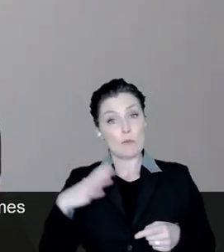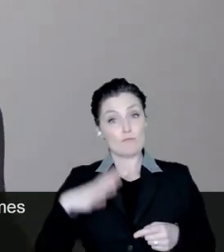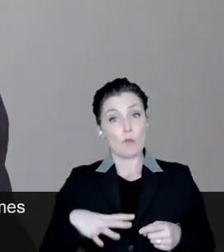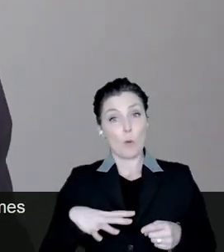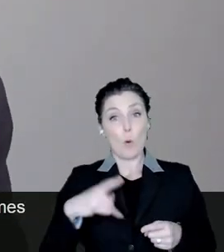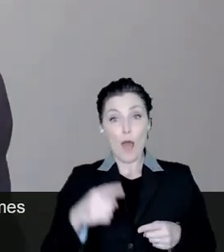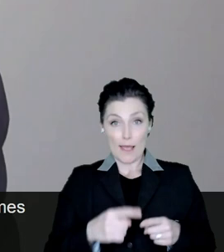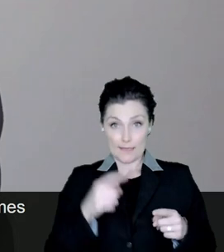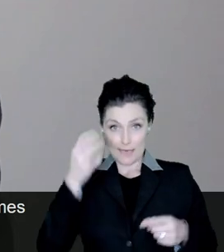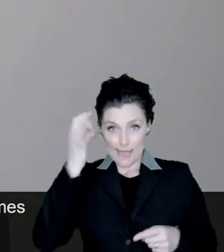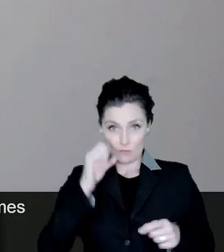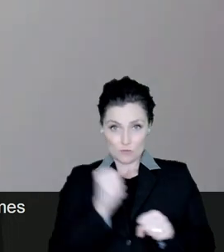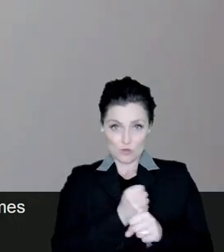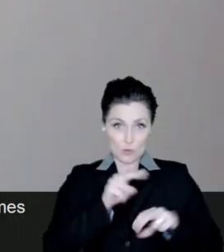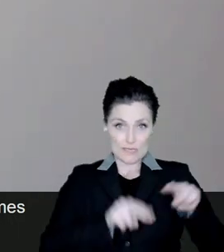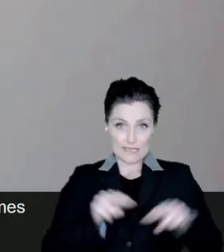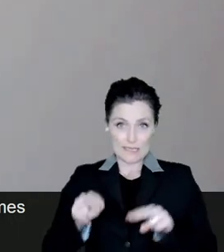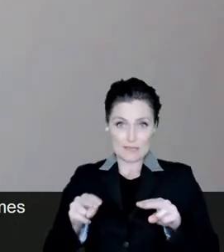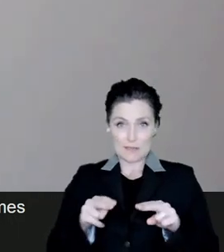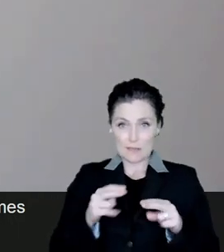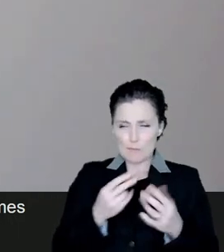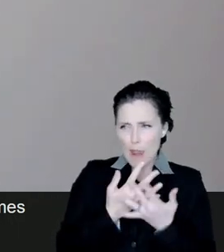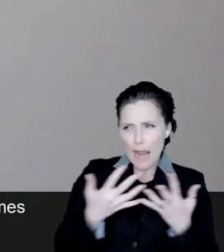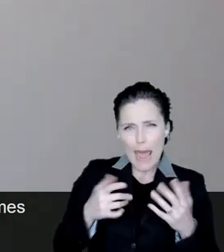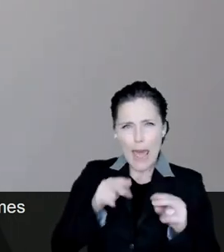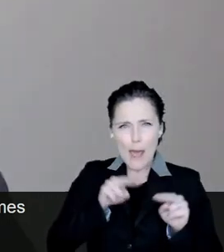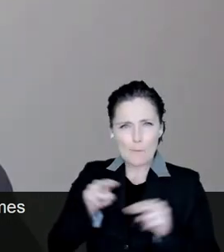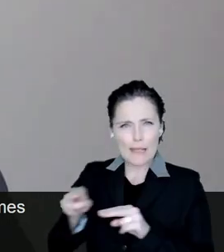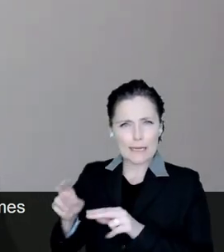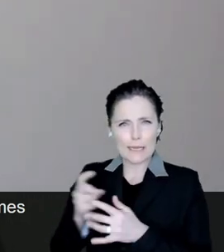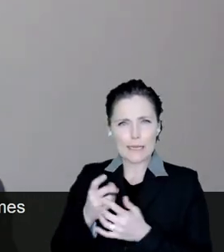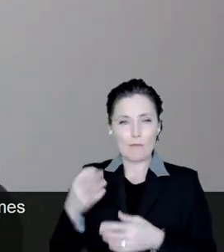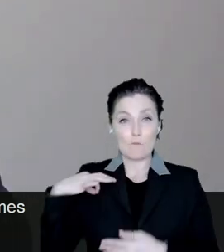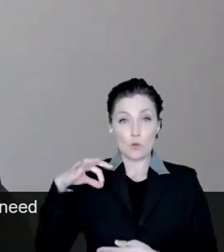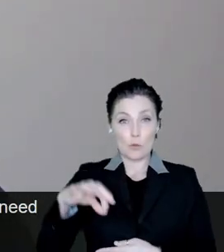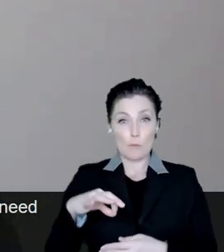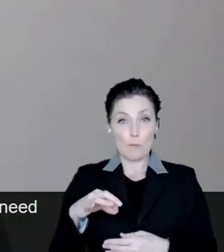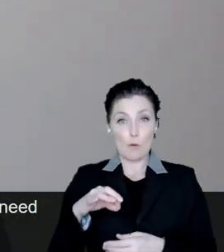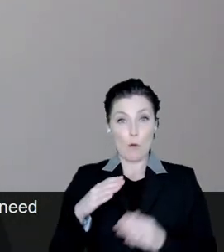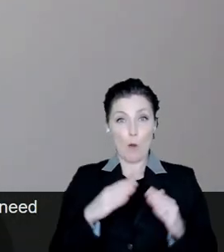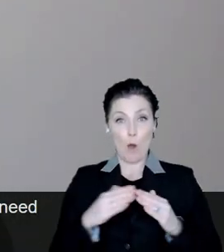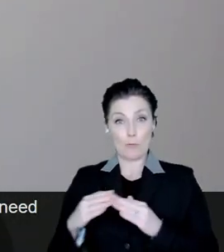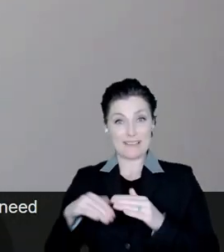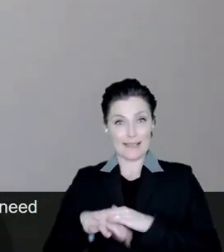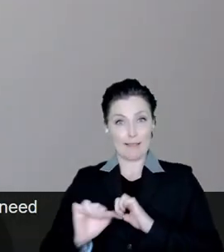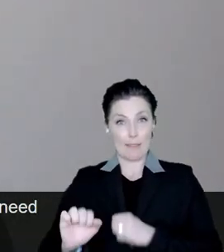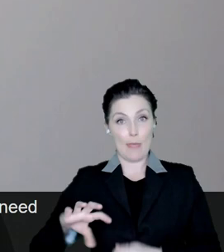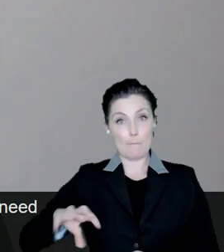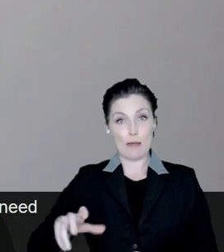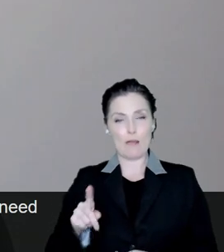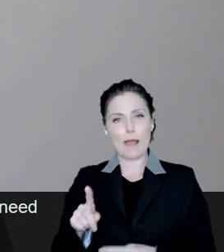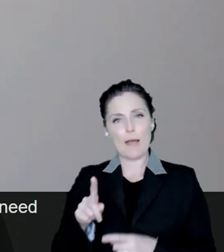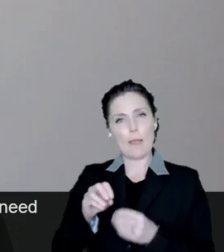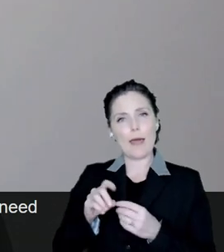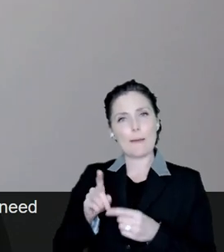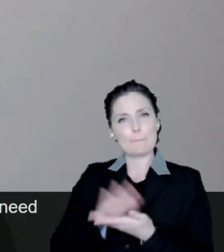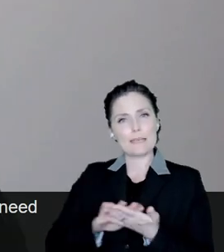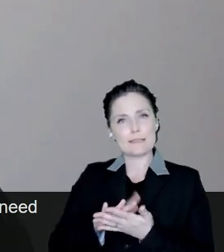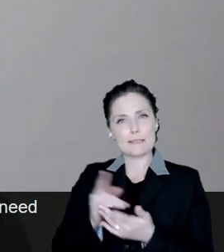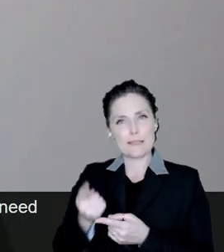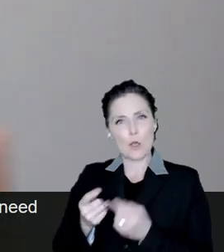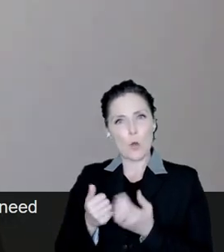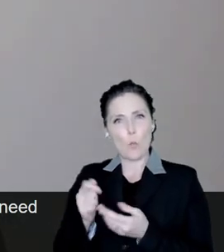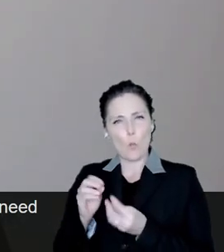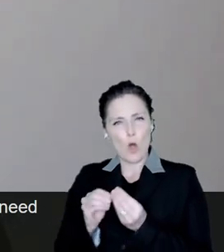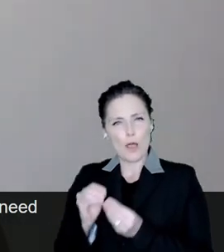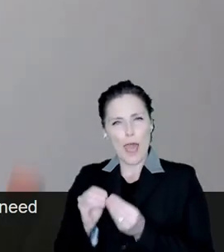of how many affordable family homes they need in their borough, and that then determines which homes they give permission to. And